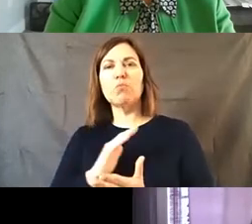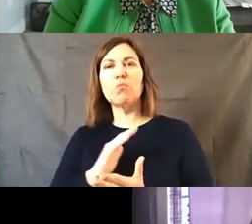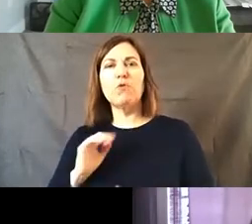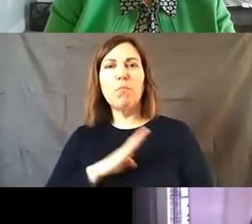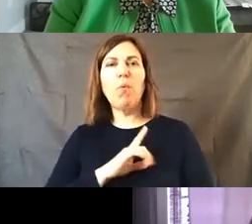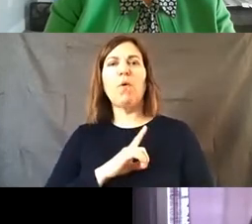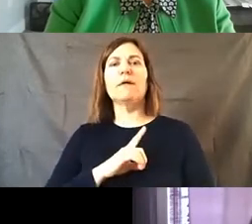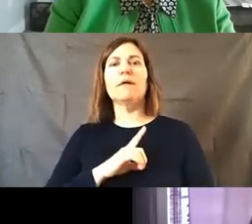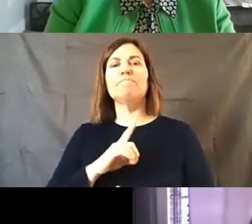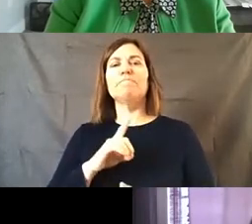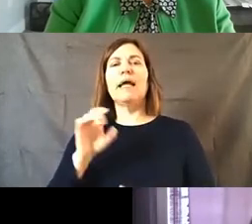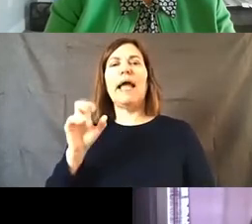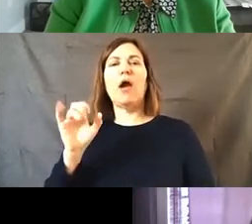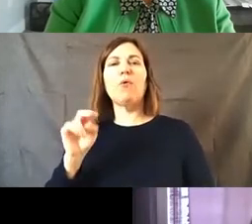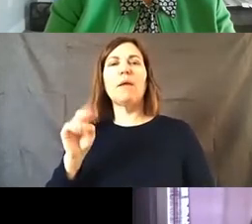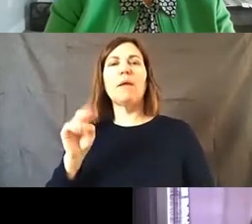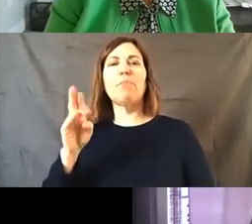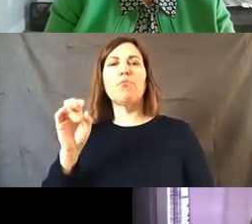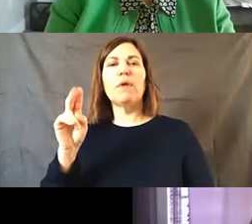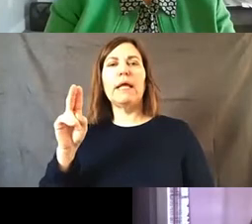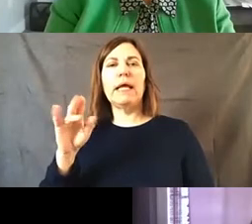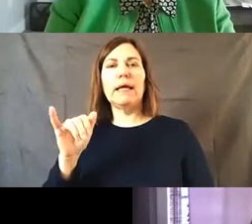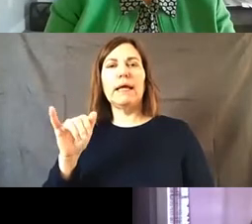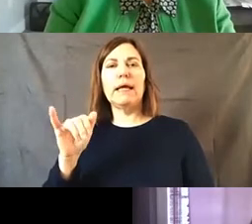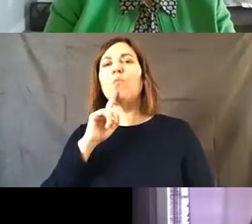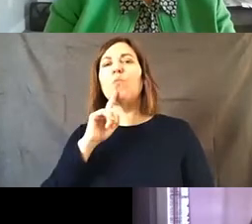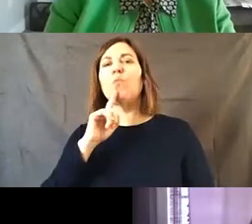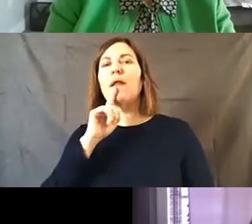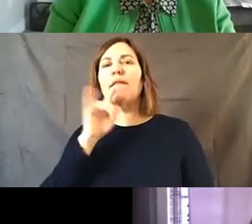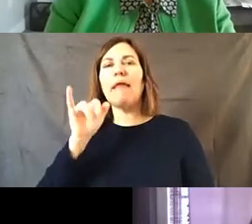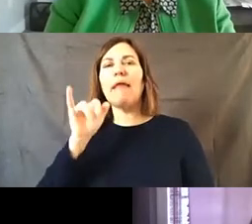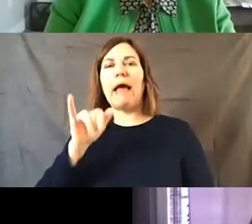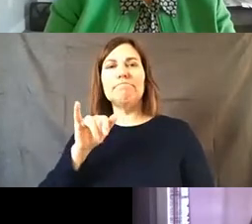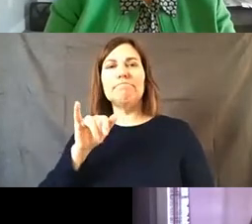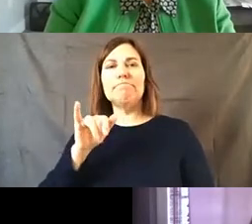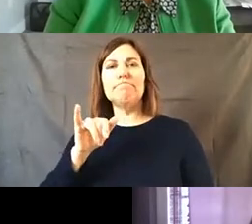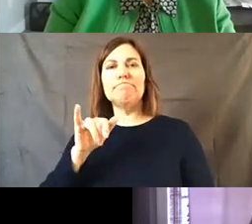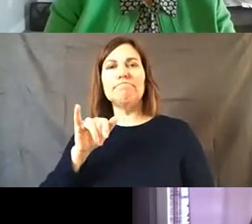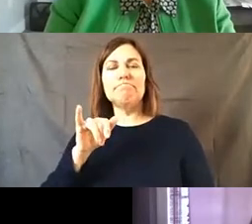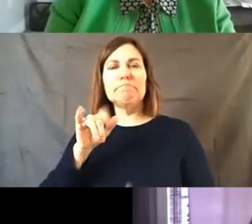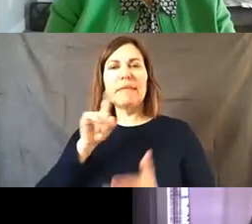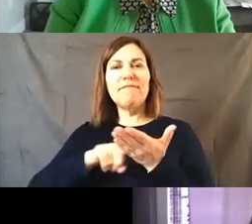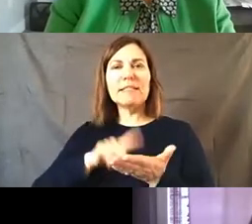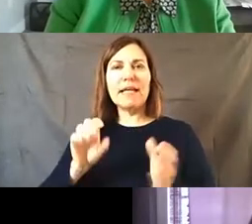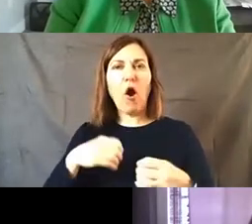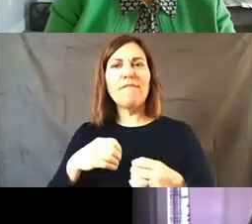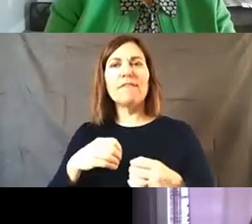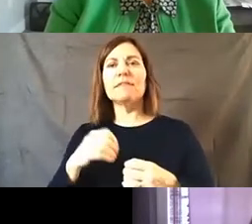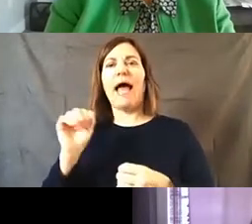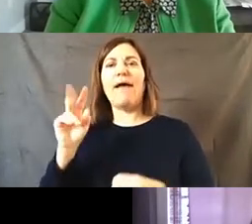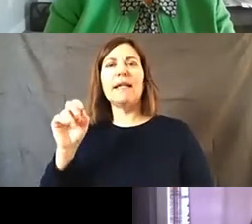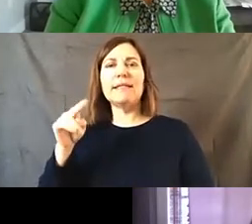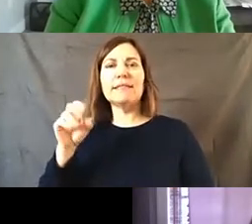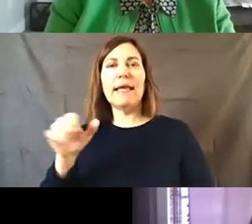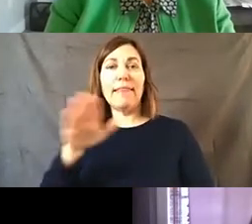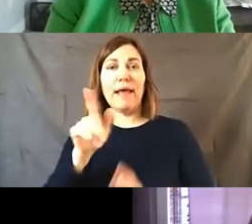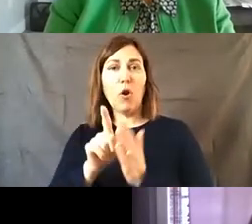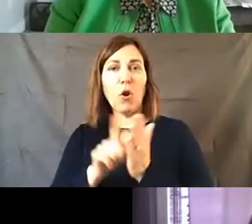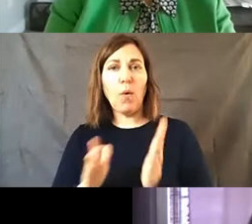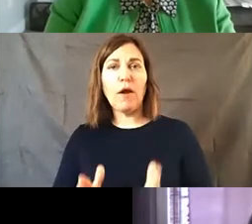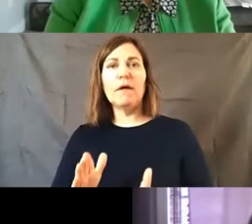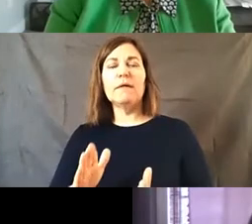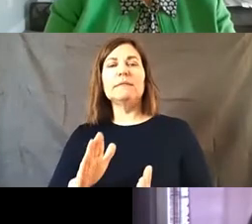of the Municipal Investigations Office, and Detective Avanansky and their attorney. Pittsburgh Police Officer C. Masesso, badge